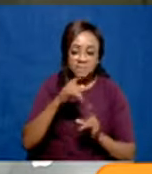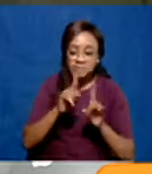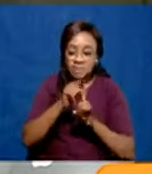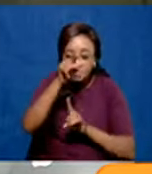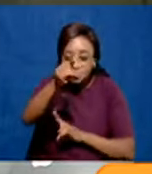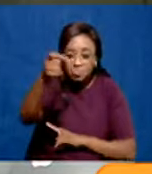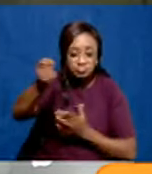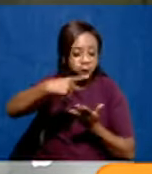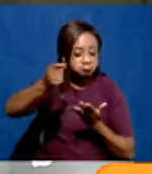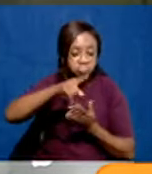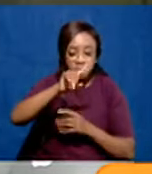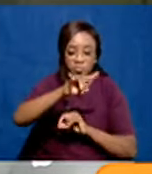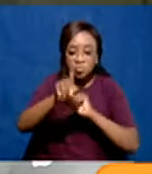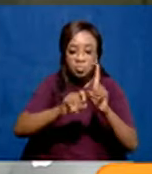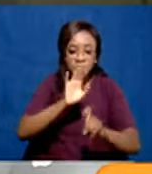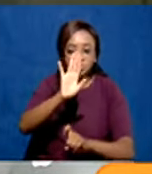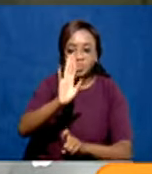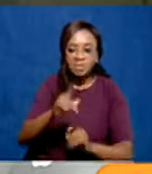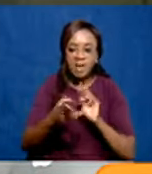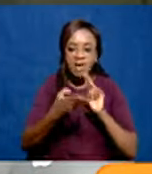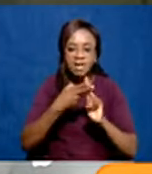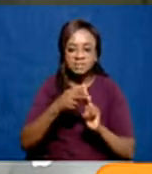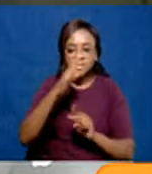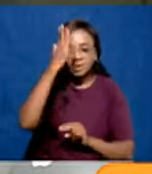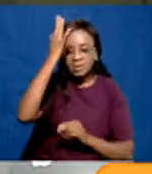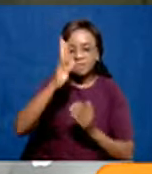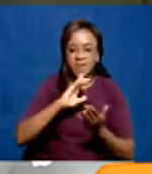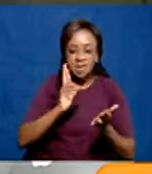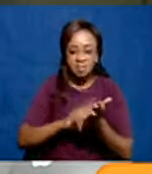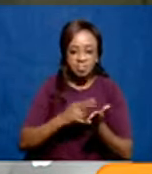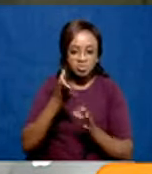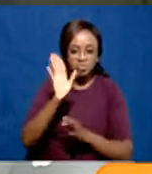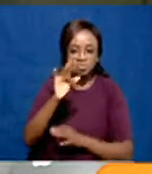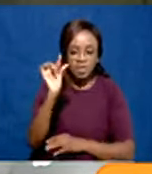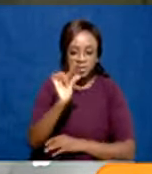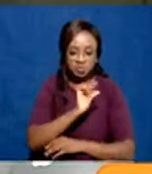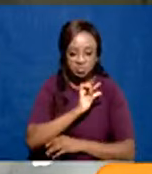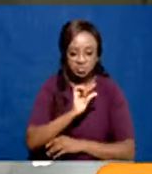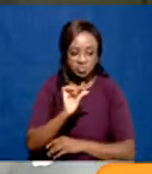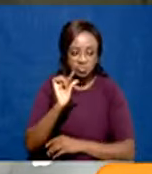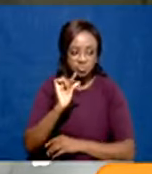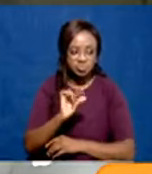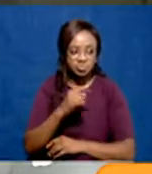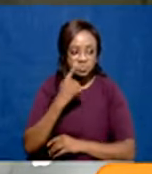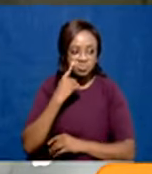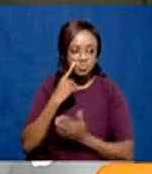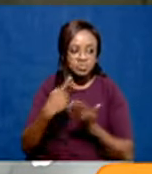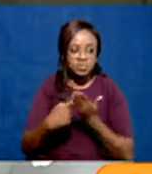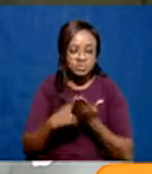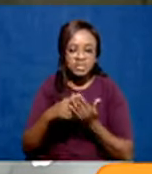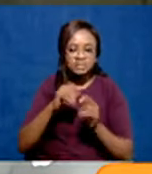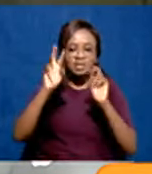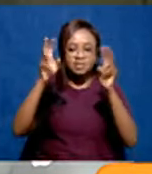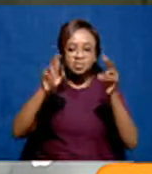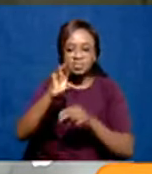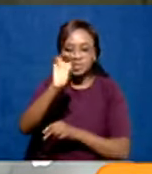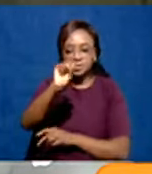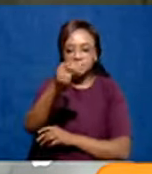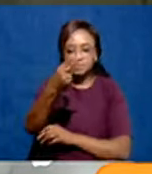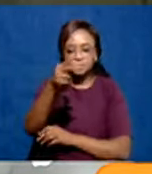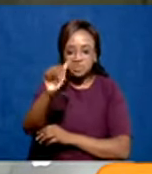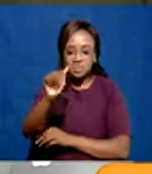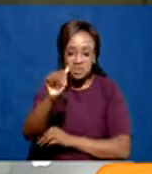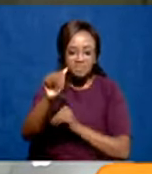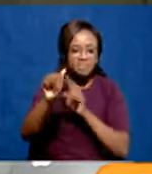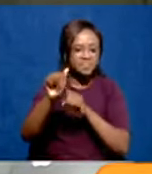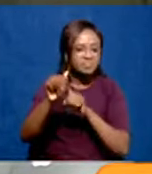questions at Trevor Mbidi at Citizen TV Kenya. Use the hashtag Monday Report. We have Daktari here to answer all your questions in terms of the new health insurance scheme. What